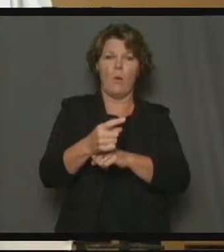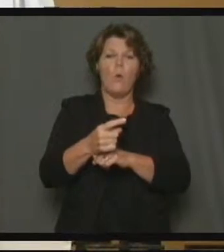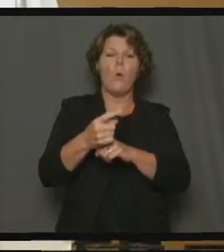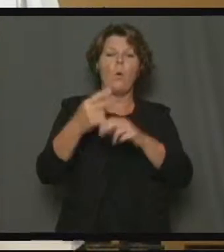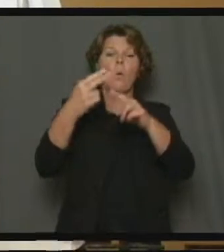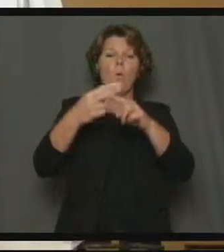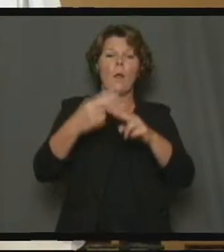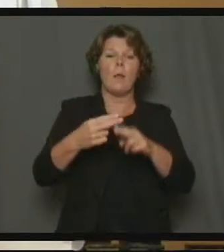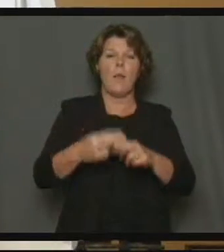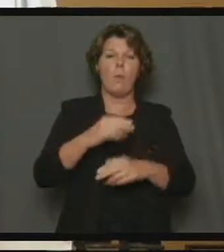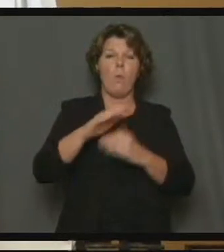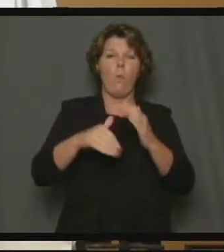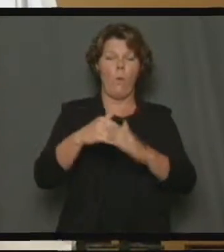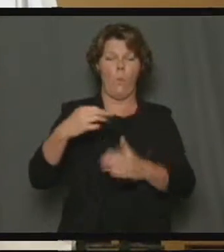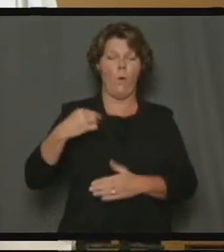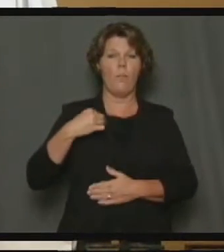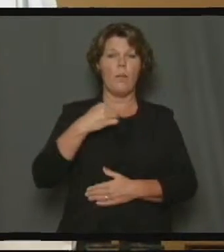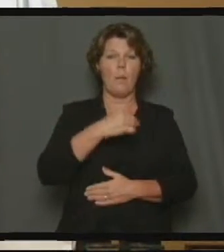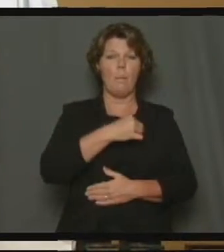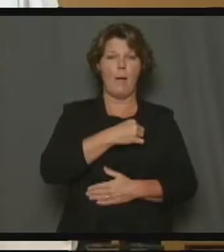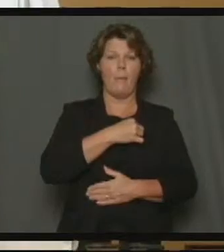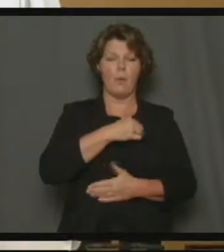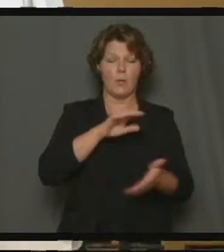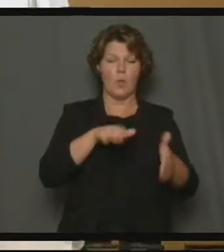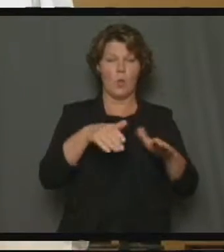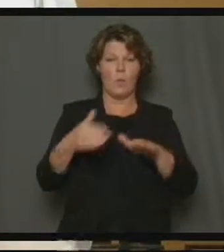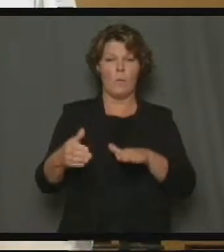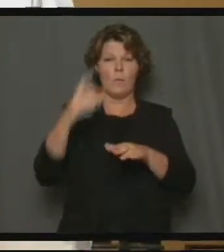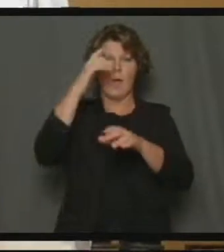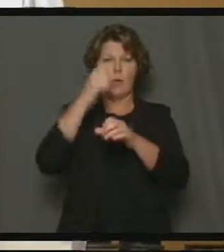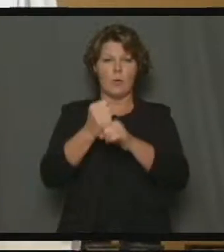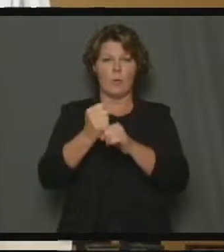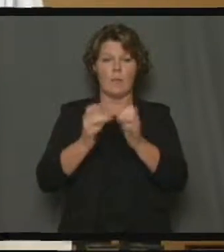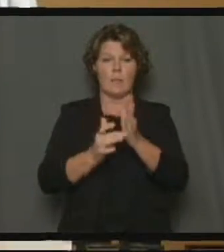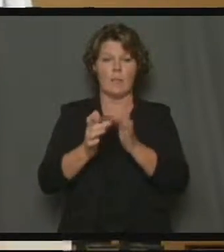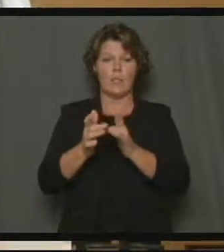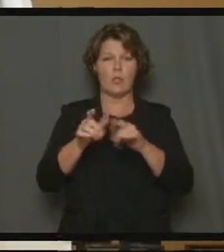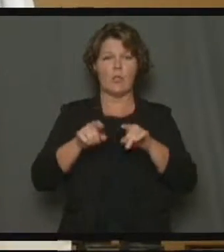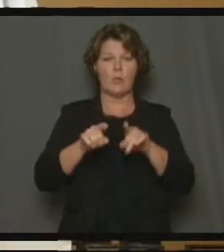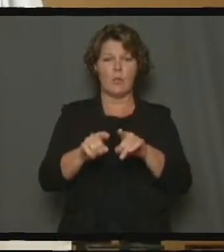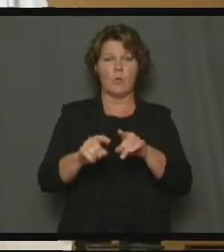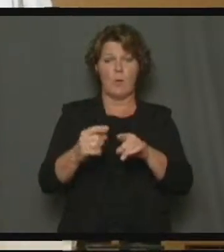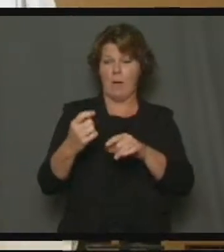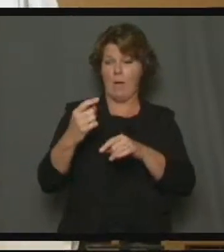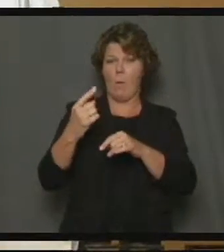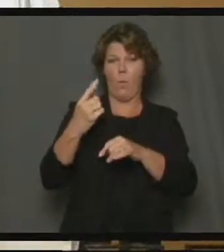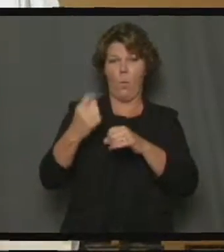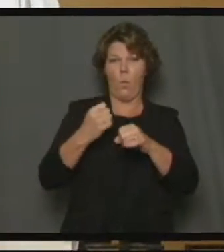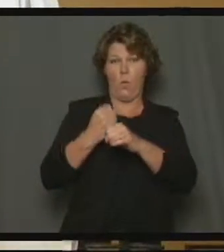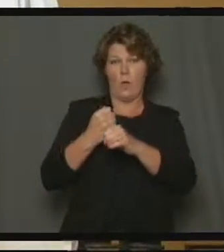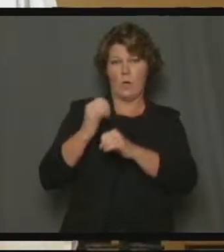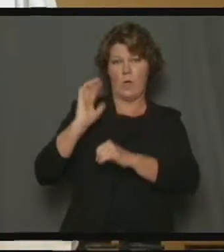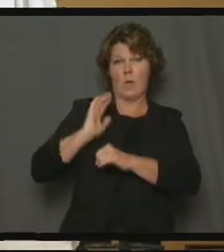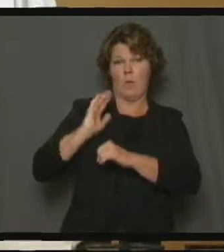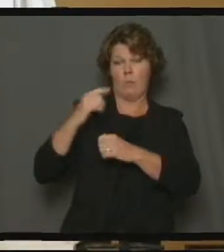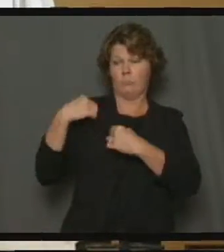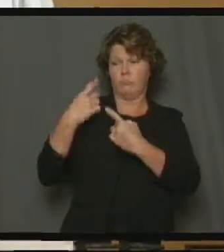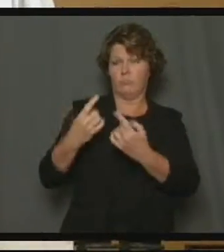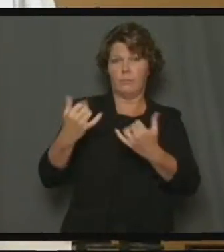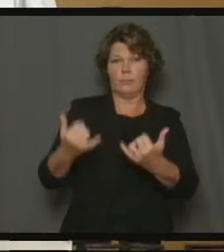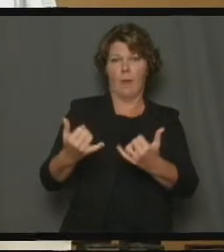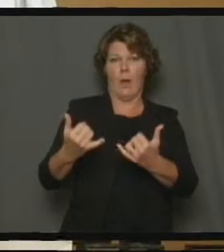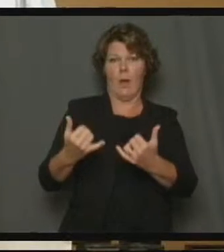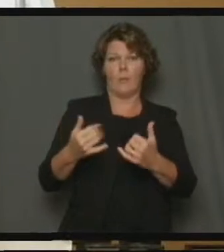all her members who have fallen asleep in Jesus during this past year. And a bell